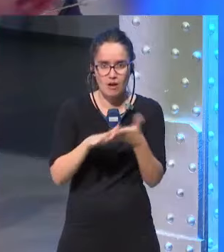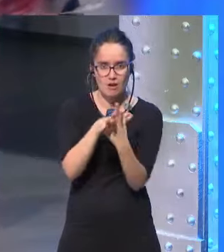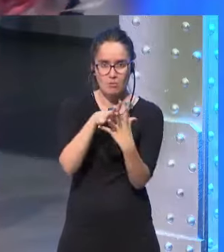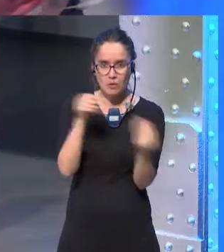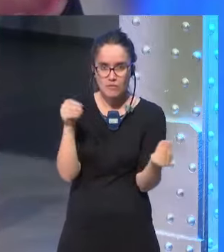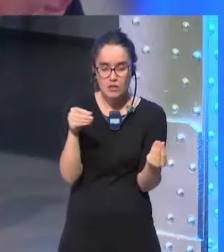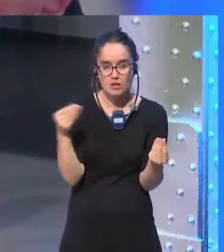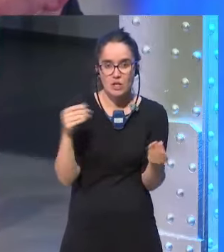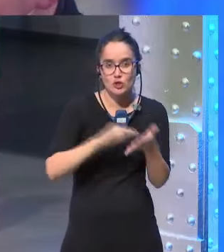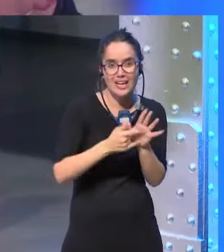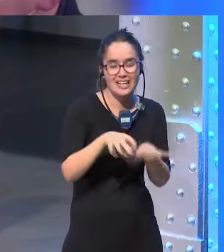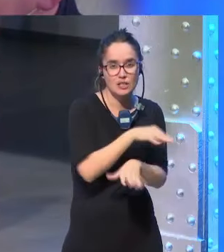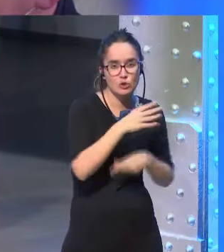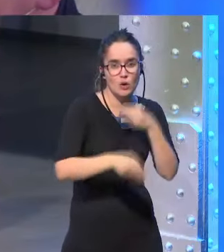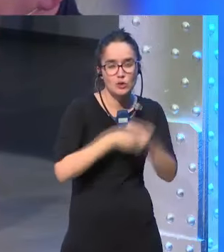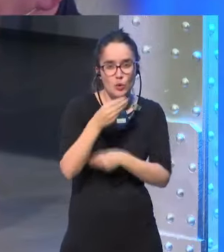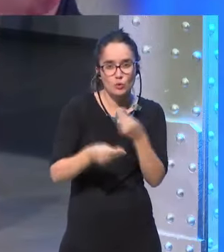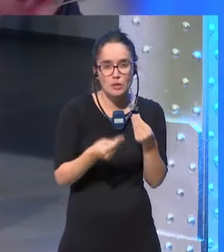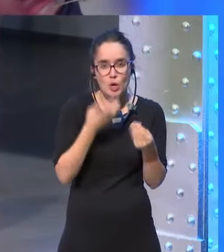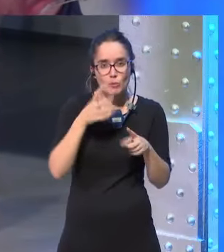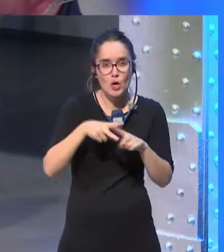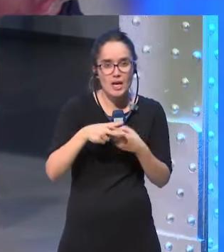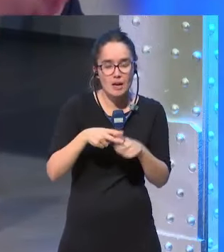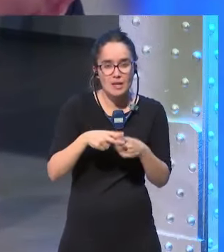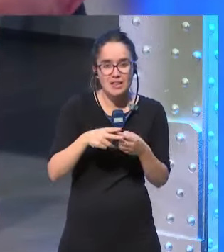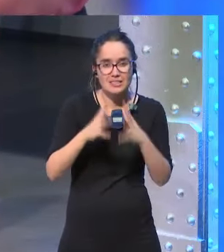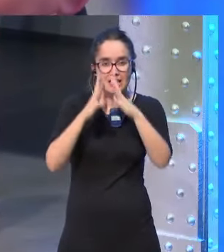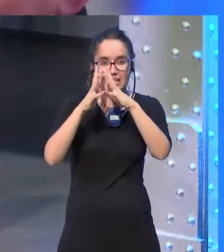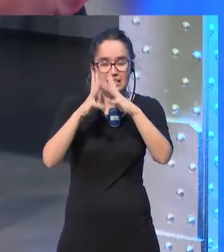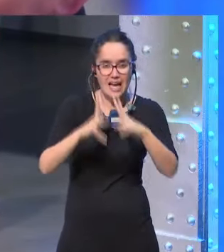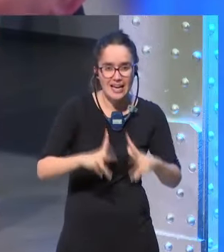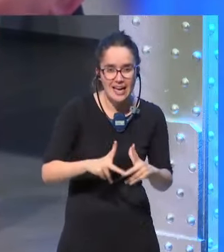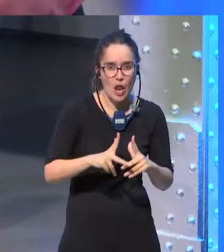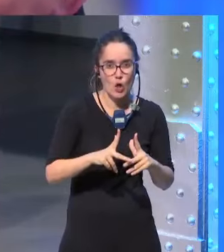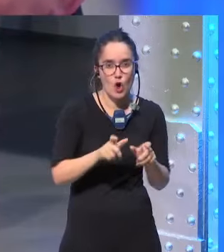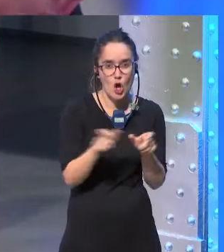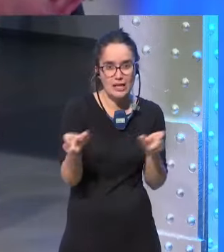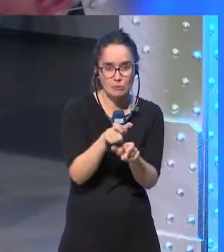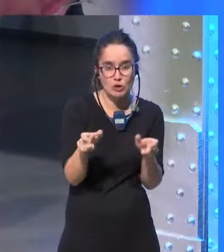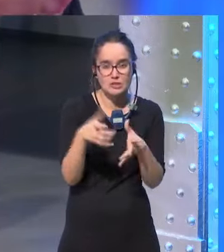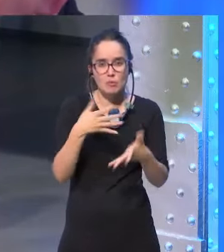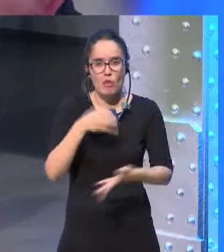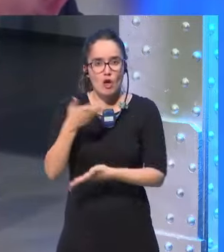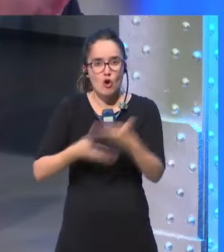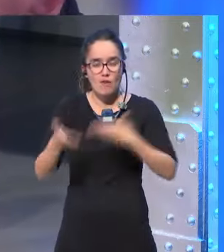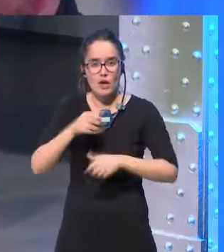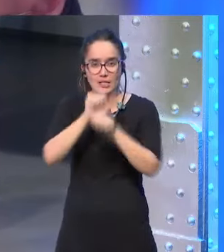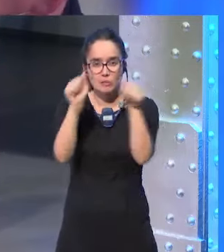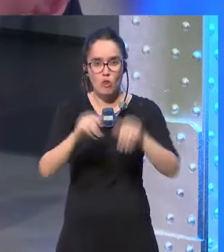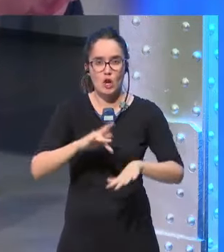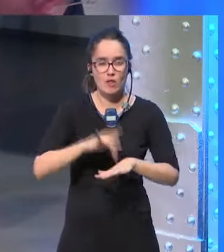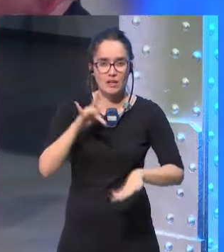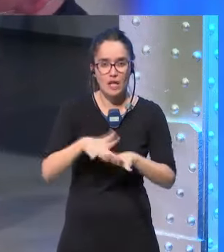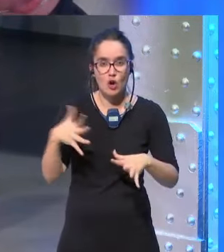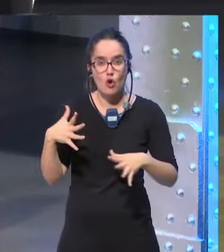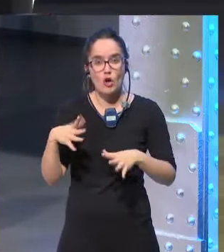Then the interface becomes very easy, and you can actually collaborate on the same digital model or on the algorithms that create